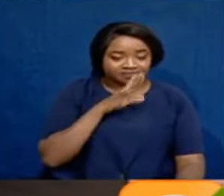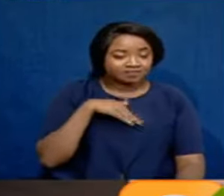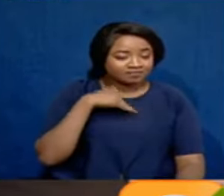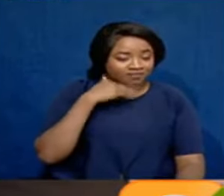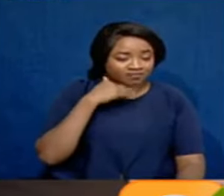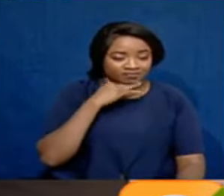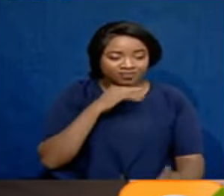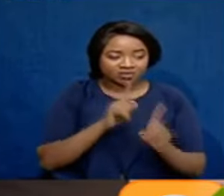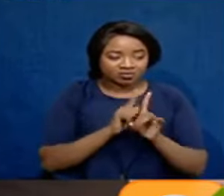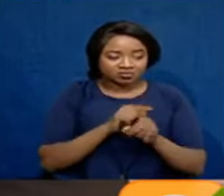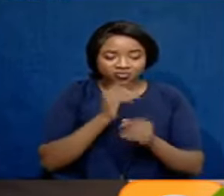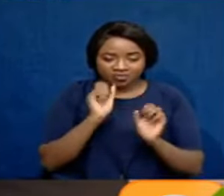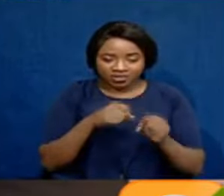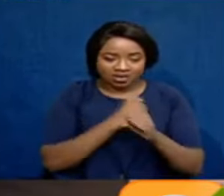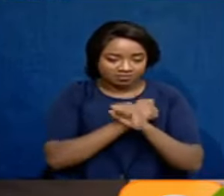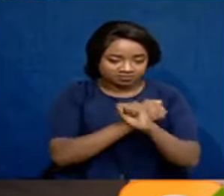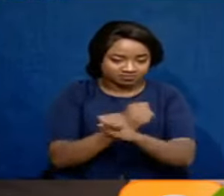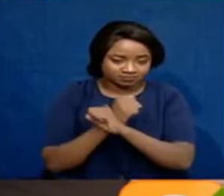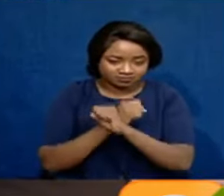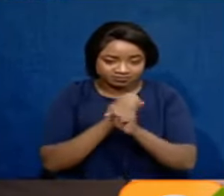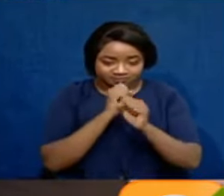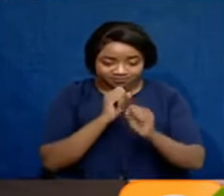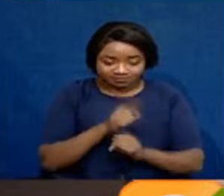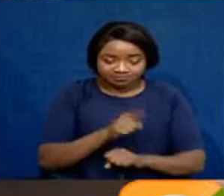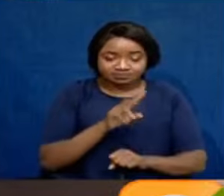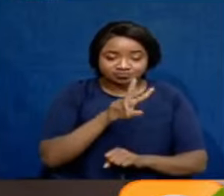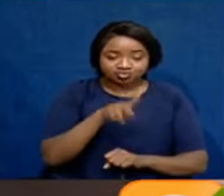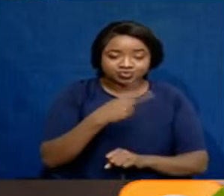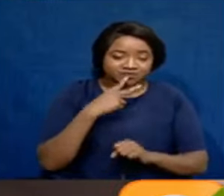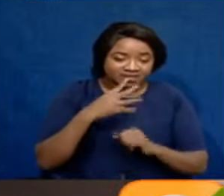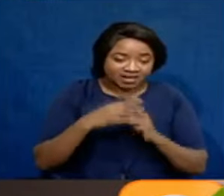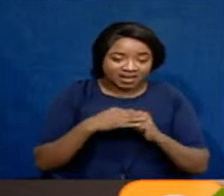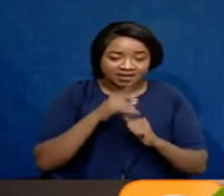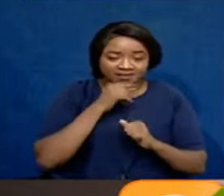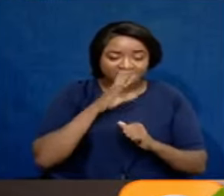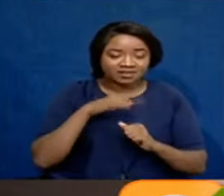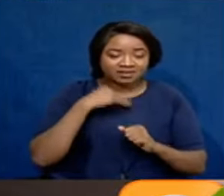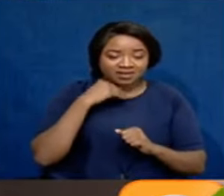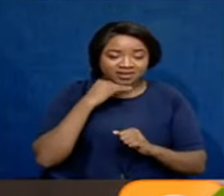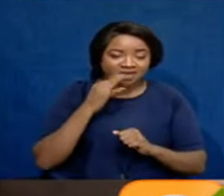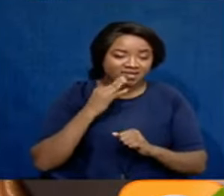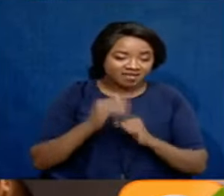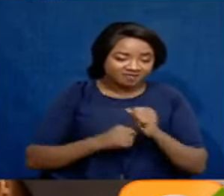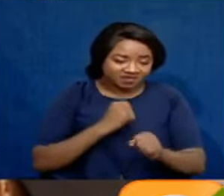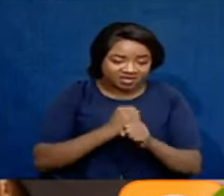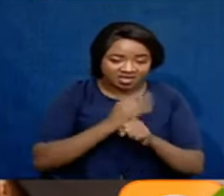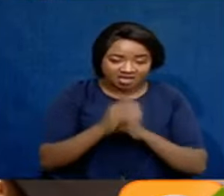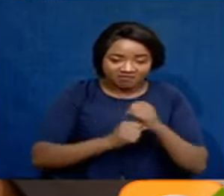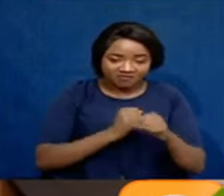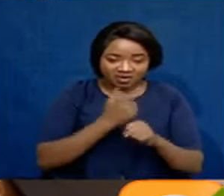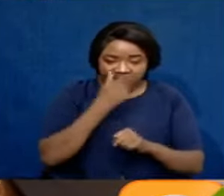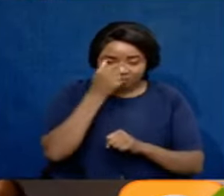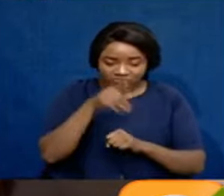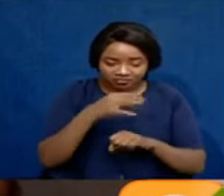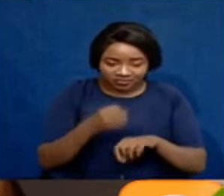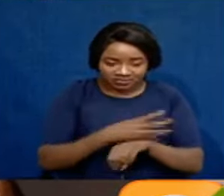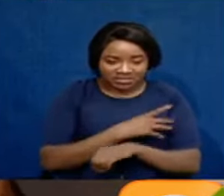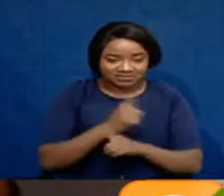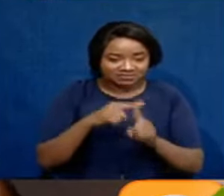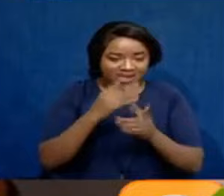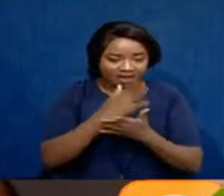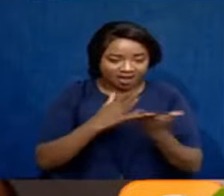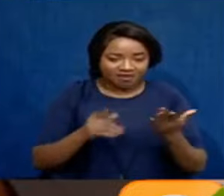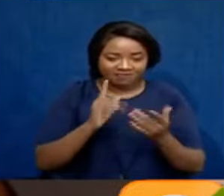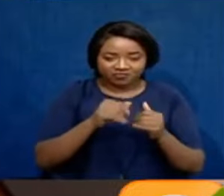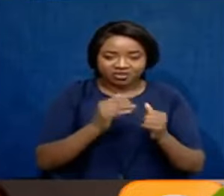be prevented. So it means these 2,900 men that we are losing every year because of prostate cancer, half of them can be prevented, a third